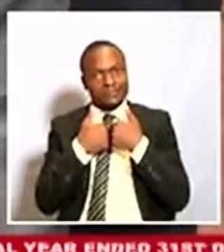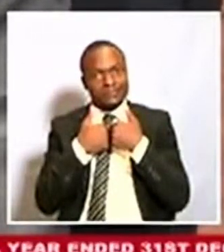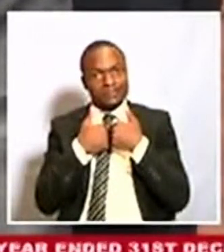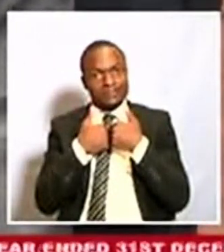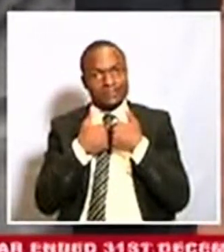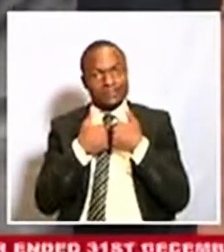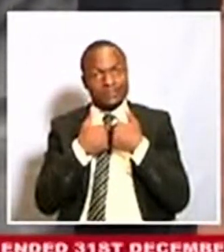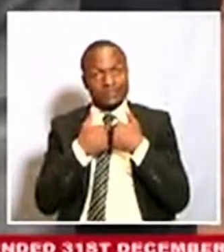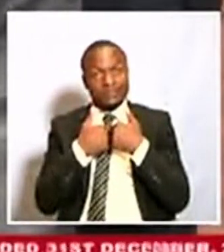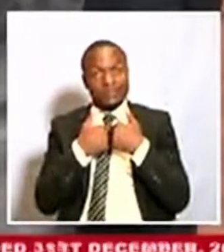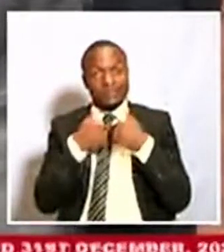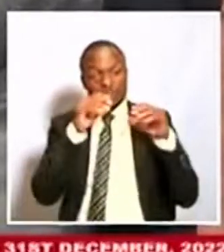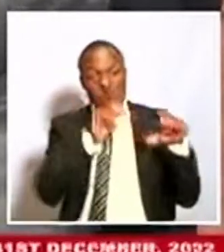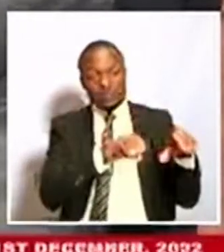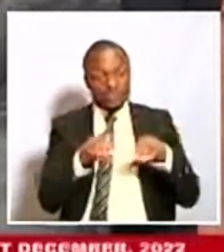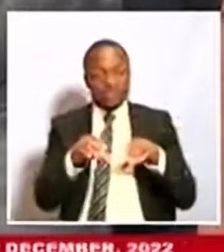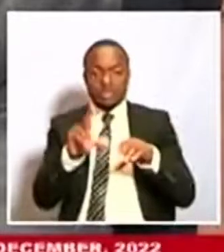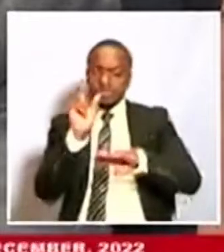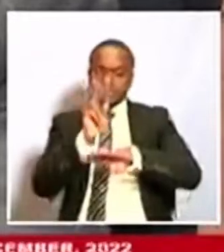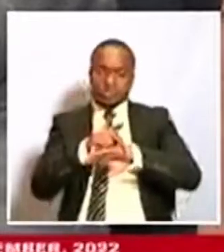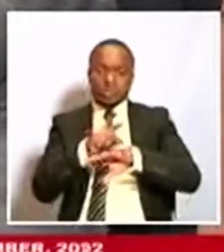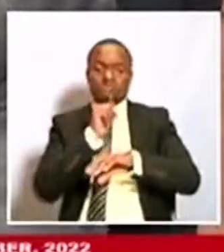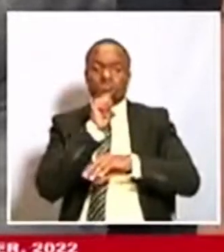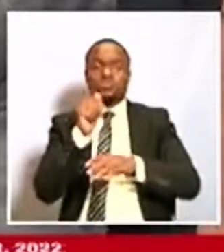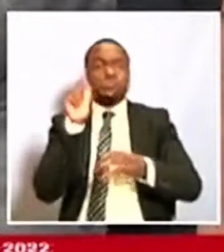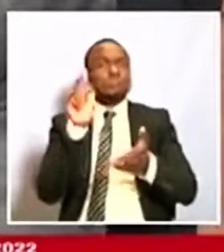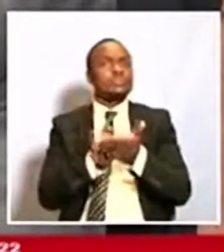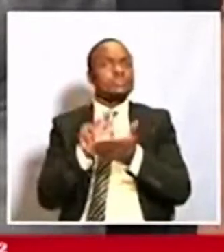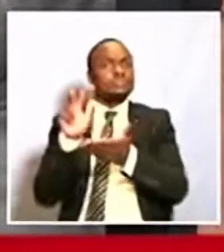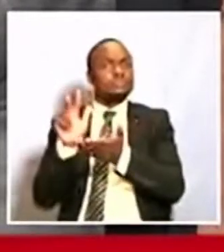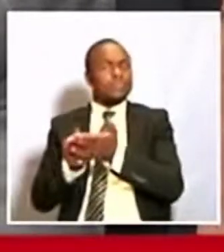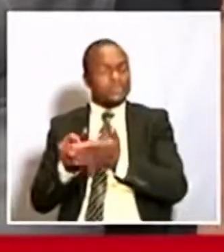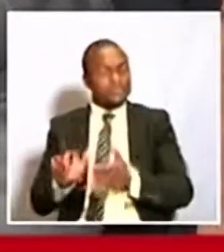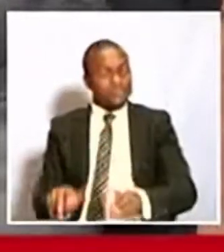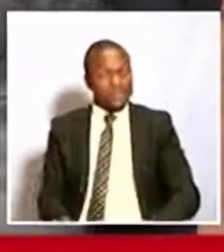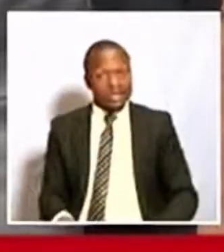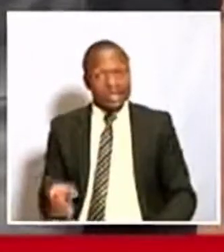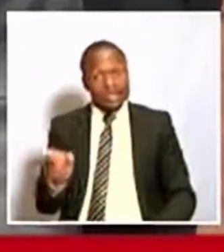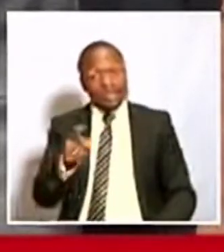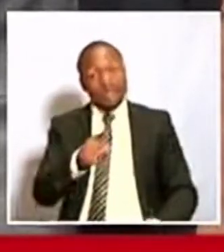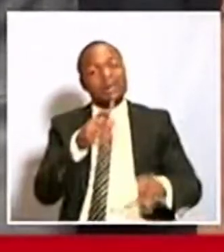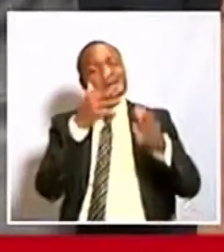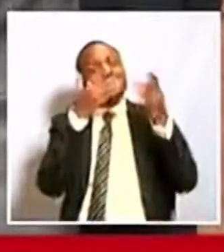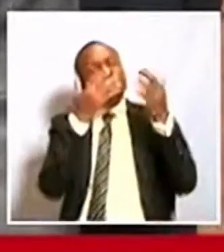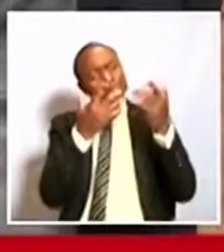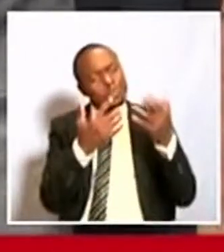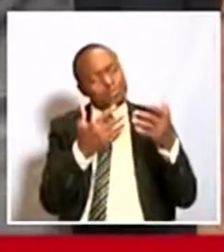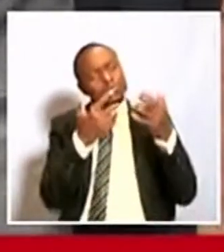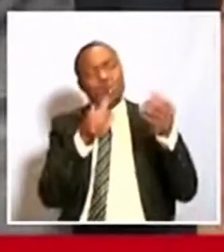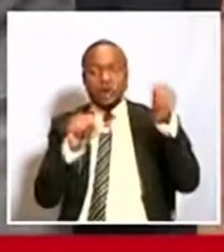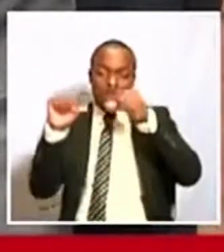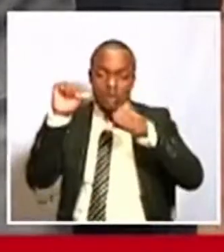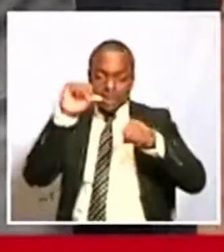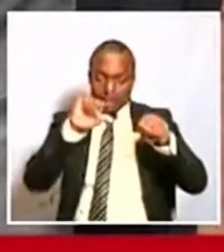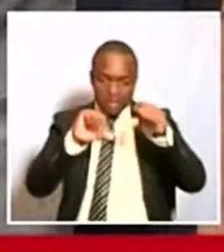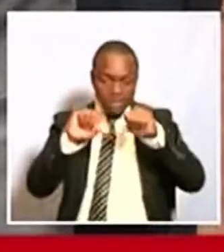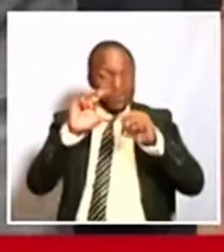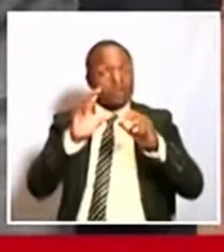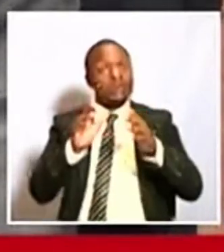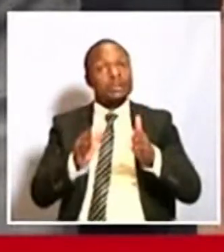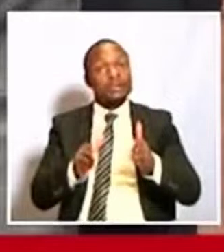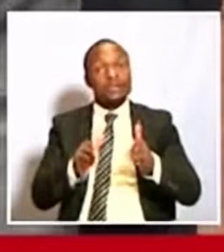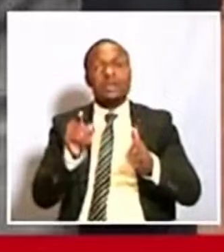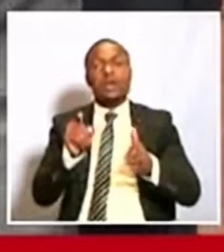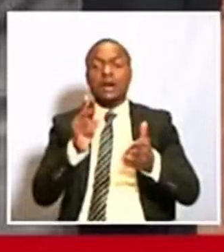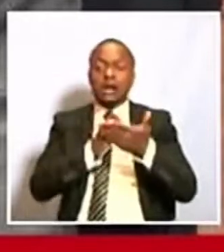undertaken projects which were not approved? You had to wait for the auditors. After the audit process, then